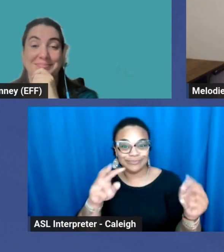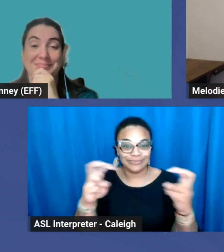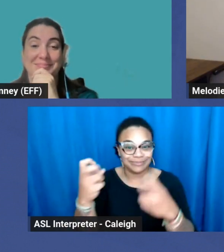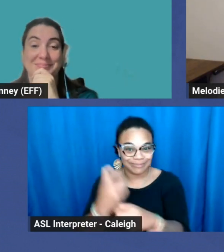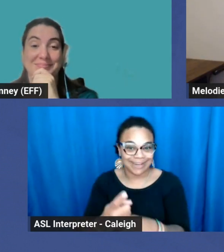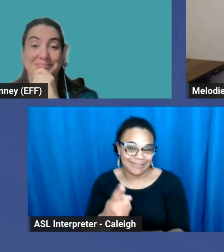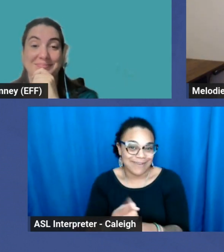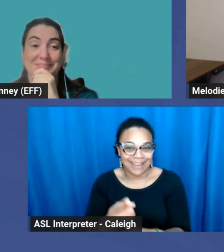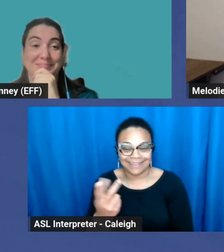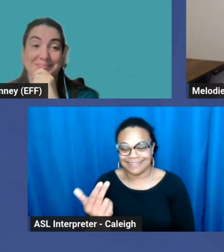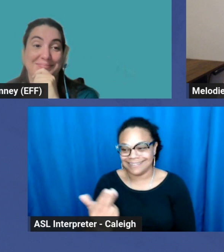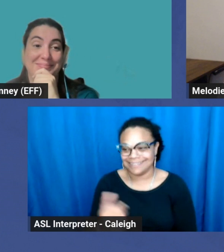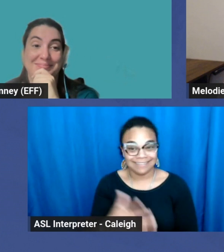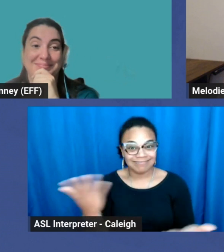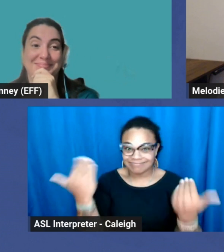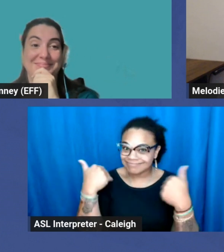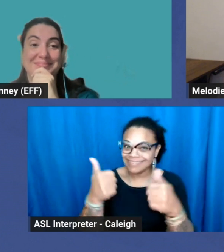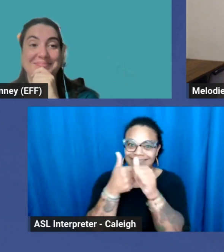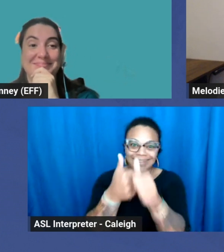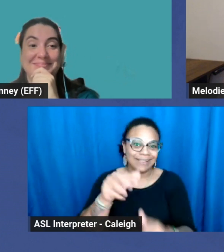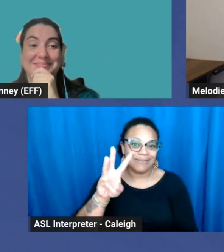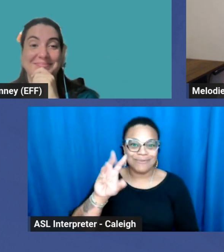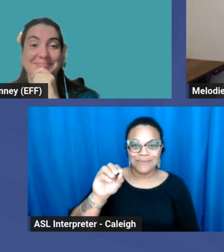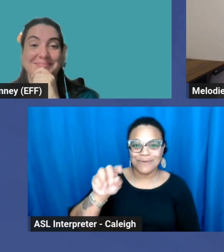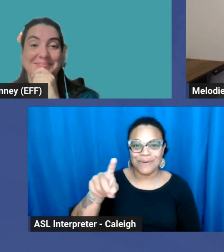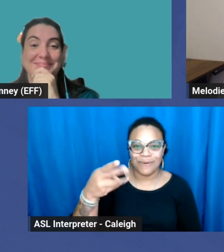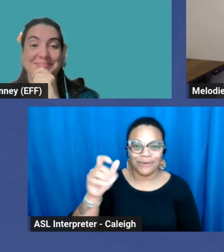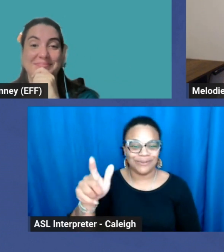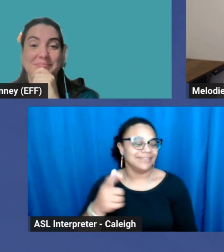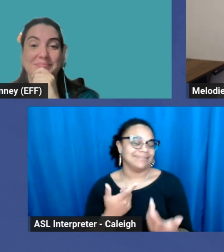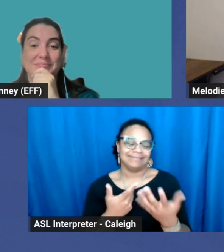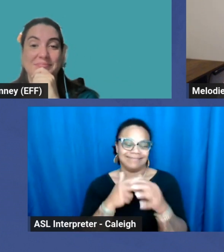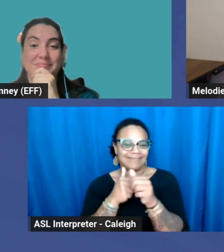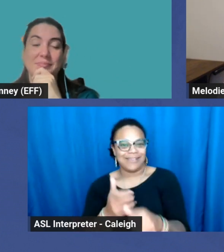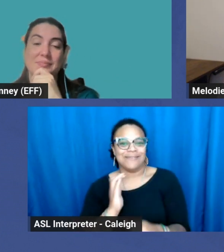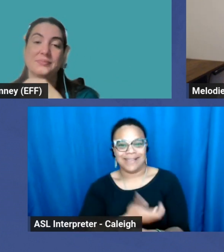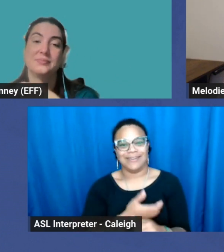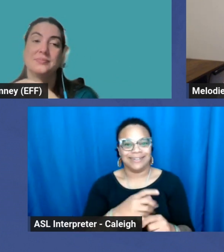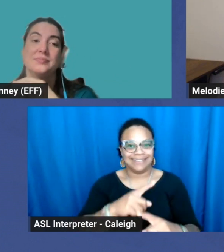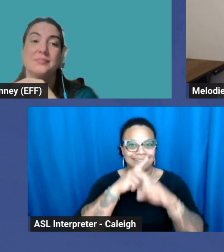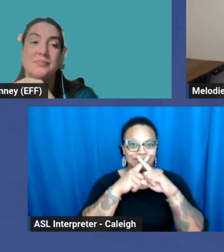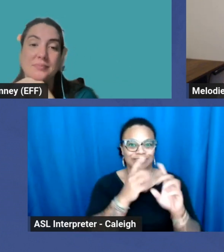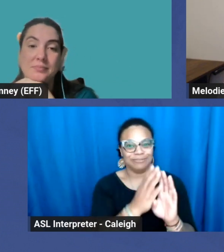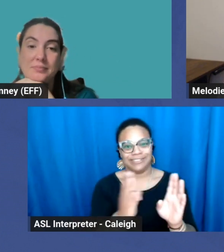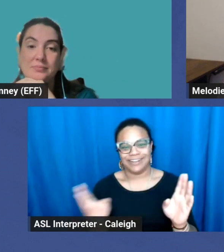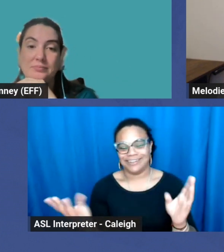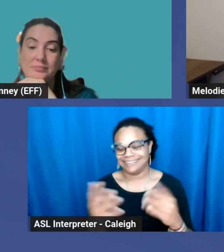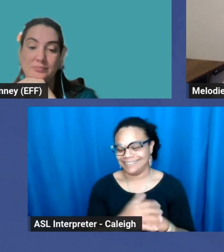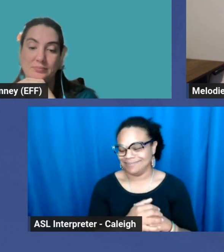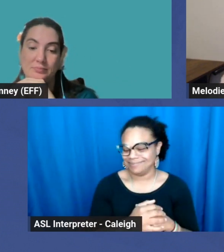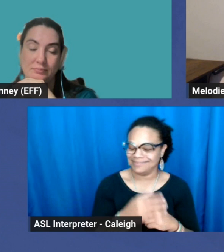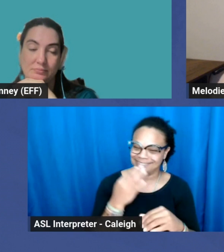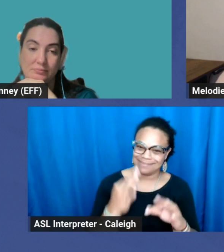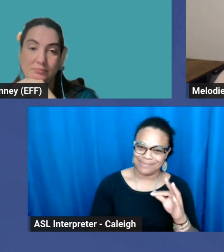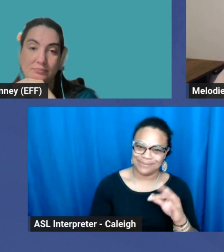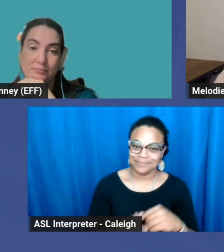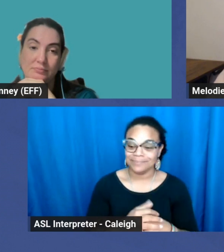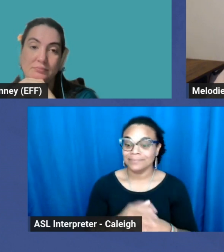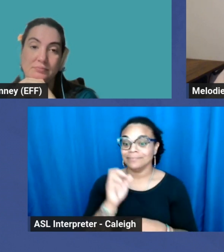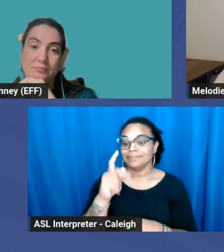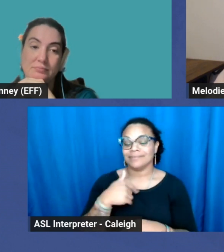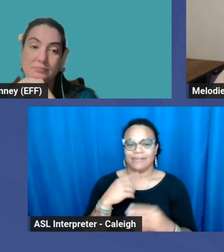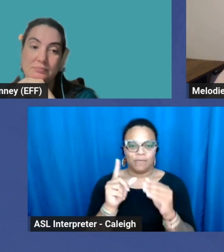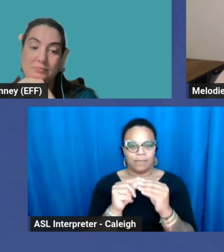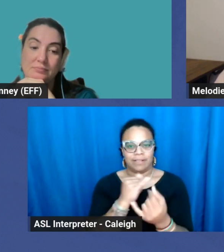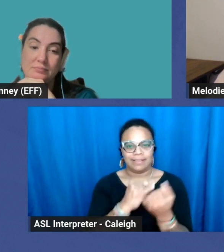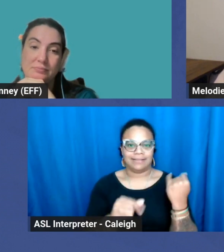Just follow Woodhull, come to the Censorship Series. It's that simple. Okay. So I have one last